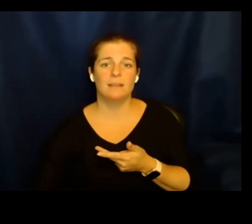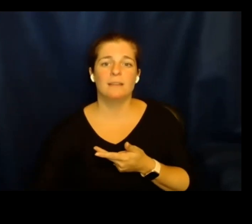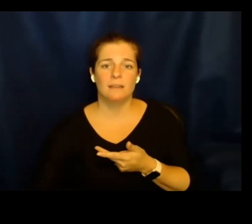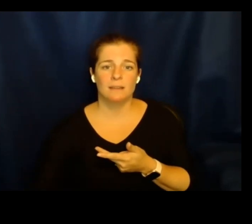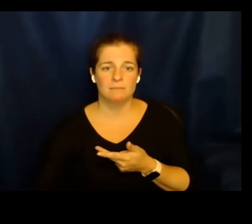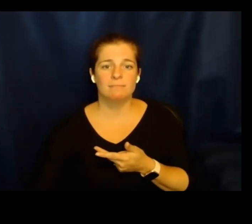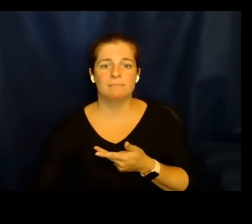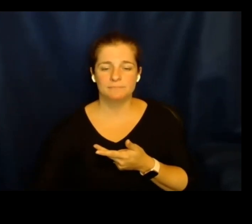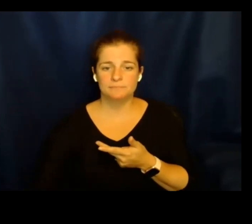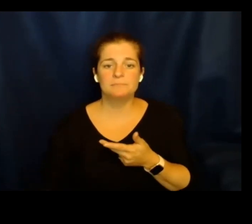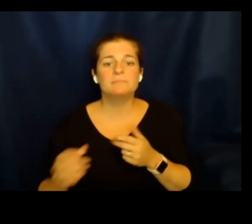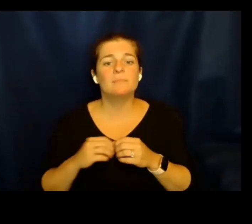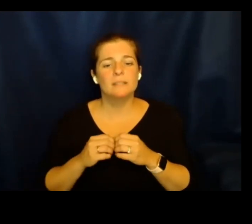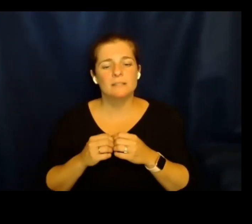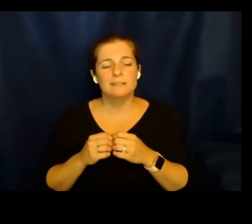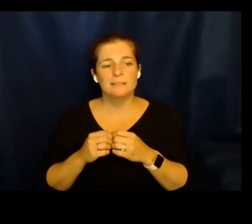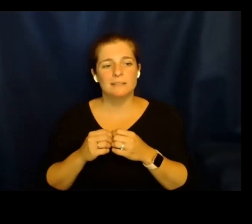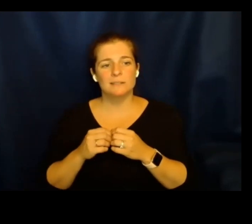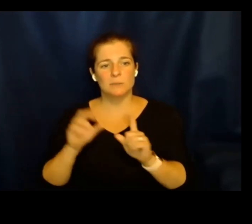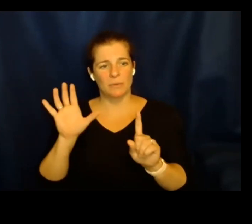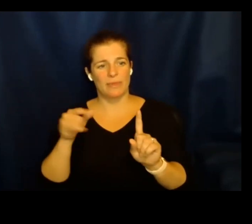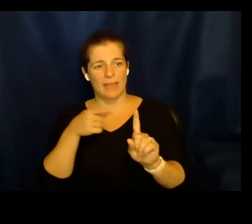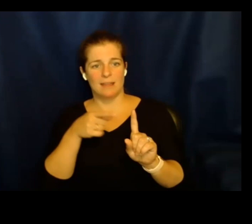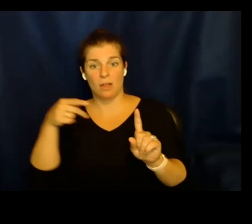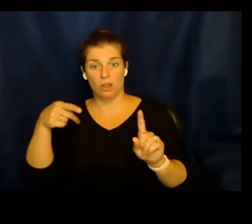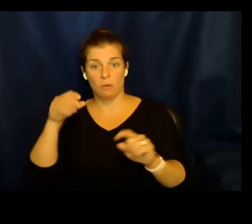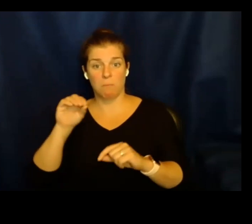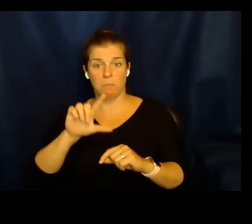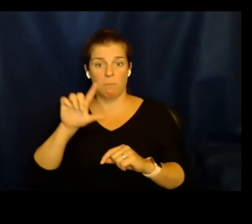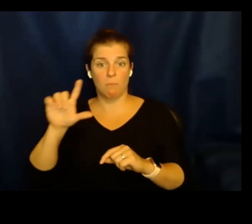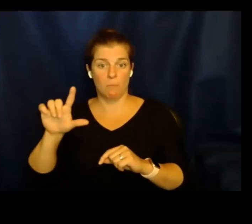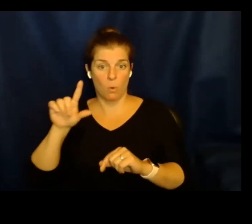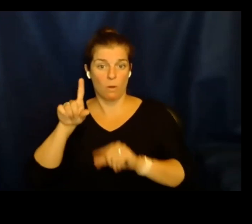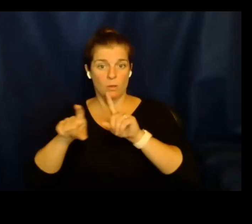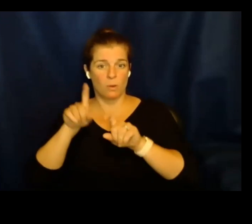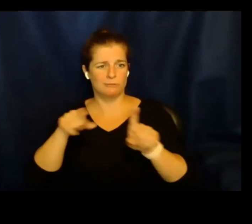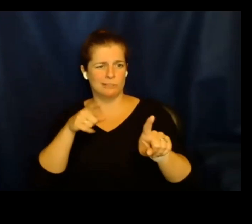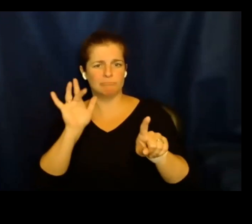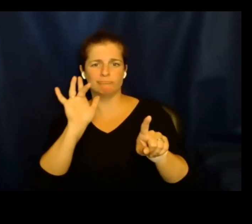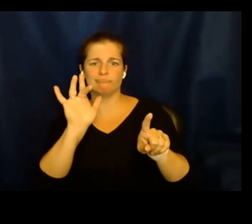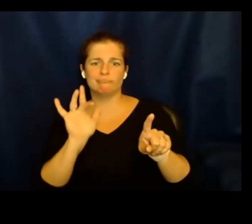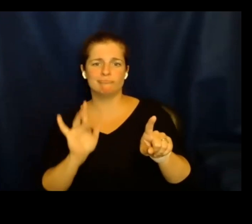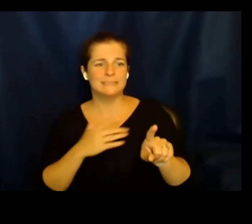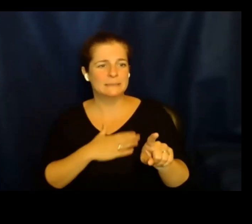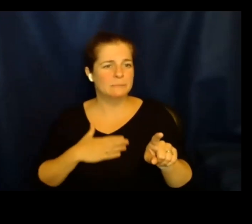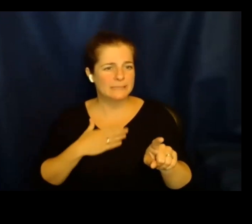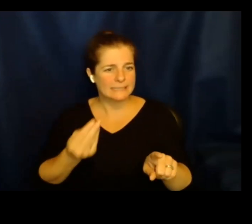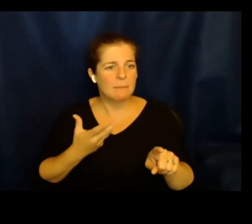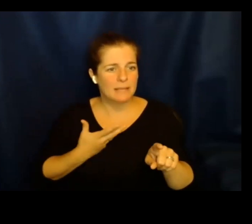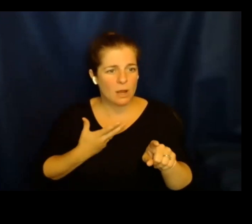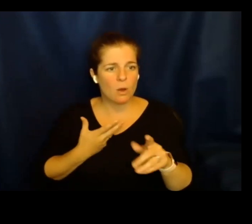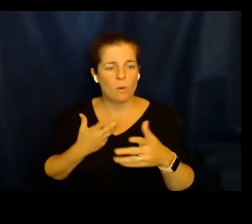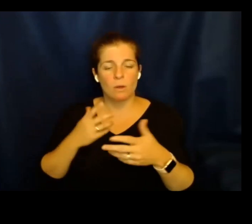And I'd like for you to, in the poll question, you can let us know, please, from 1 to 10, how